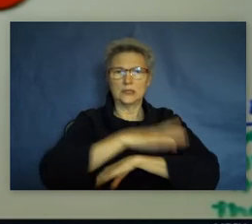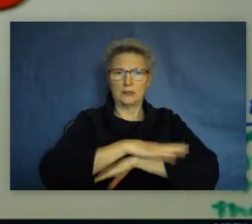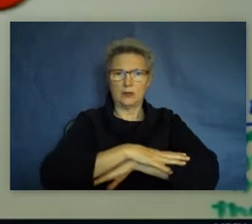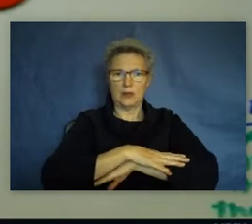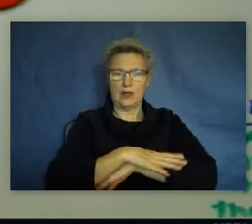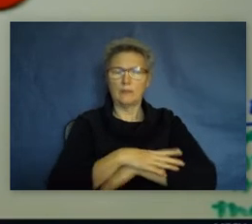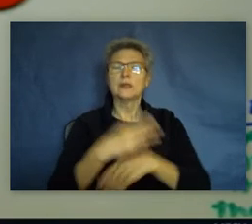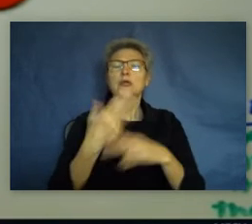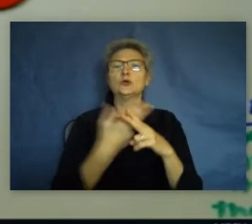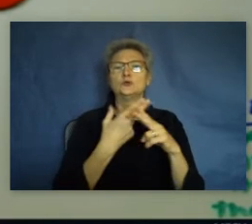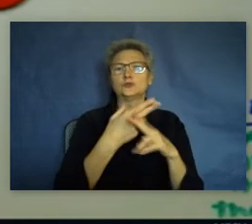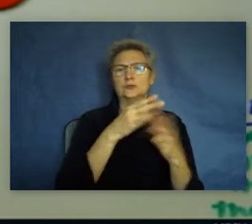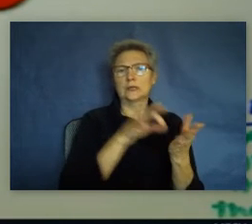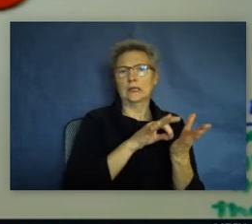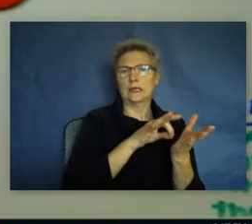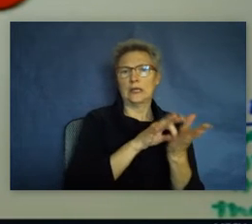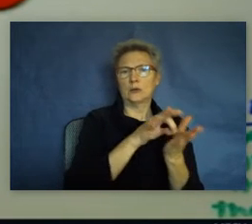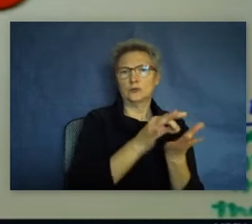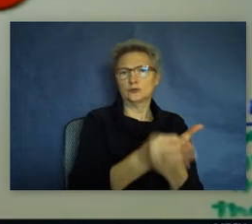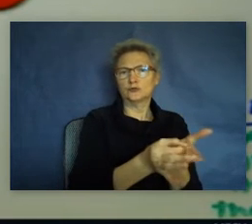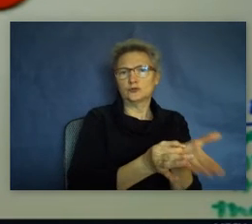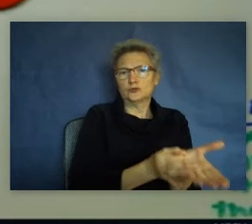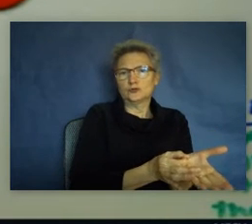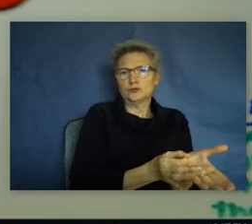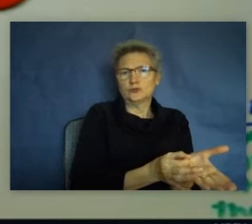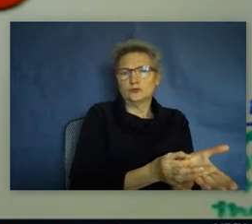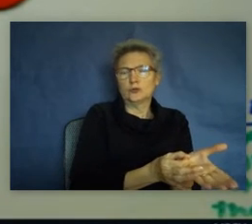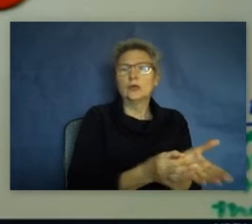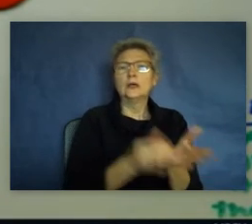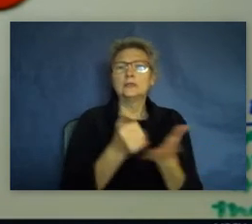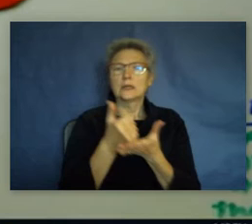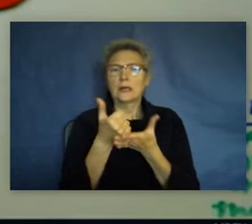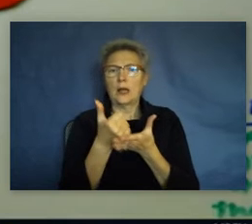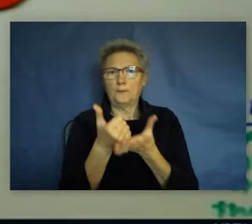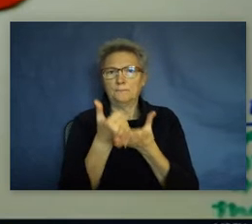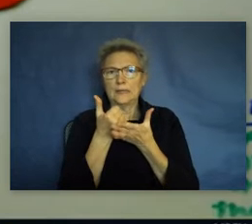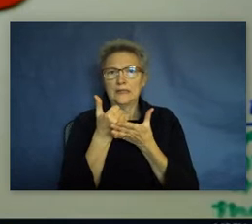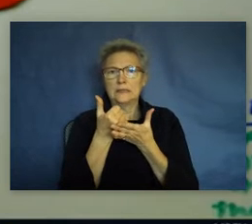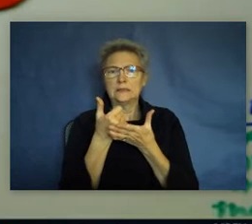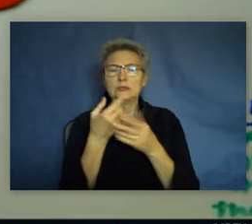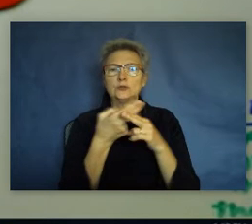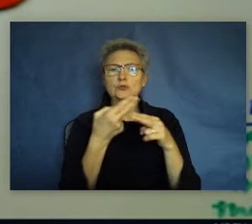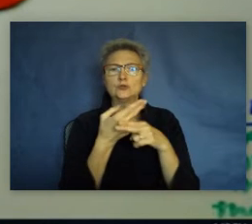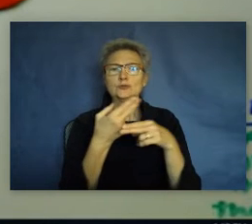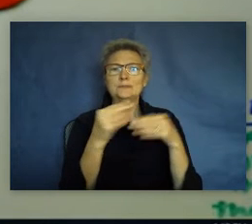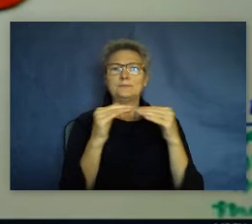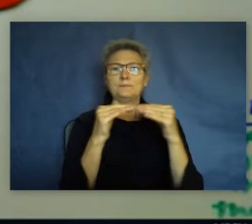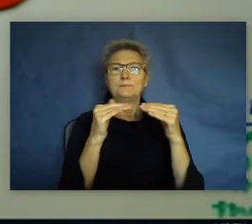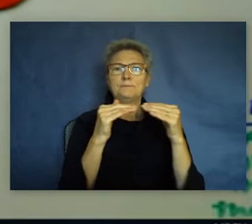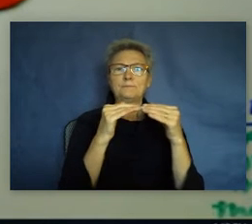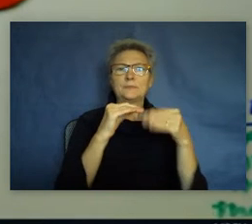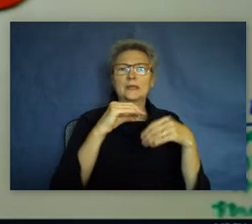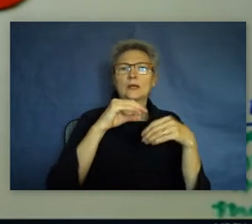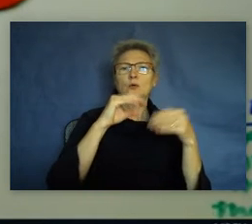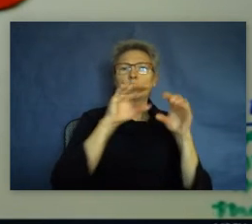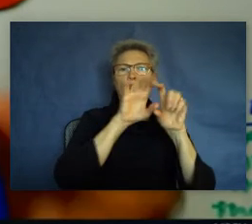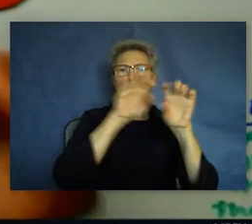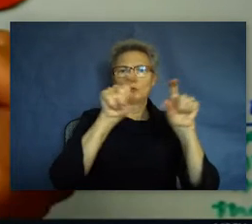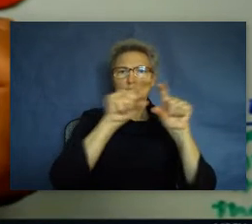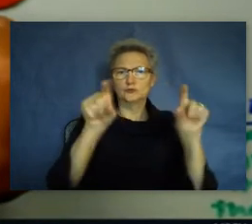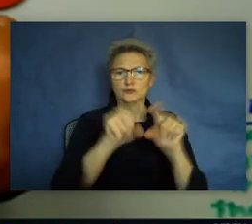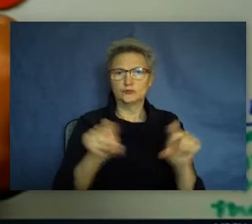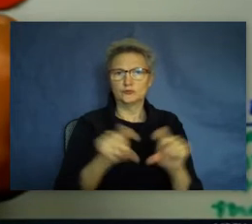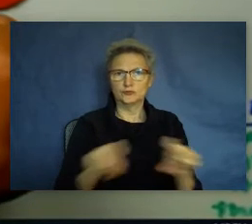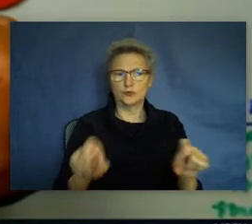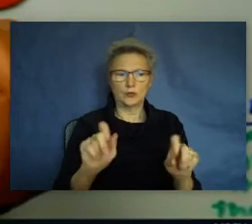some equal rows to see what different ways I can arrange these different sets of square tables.